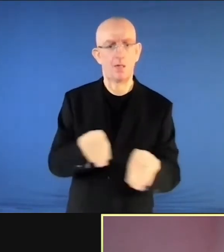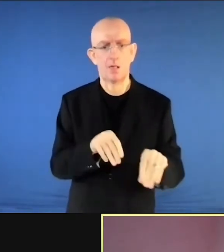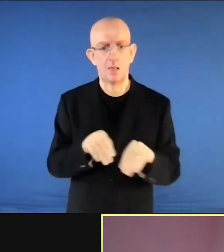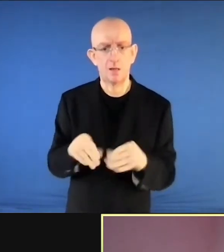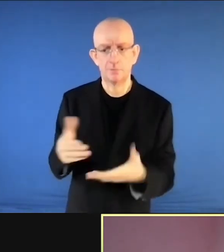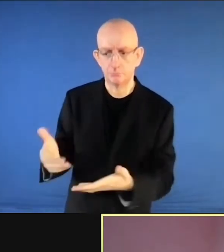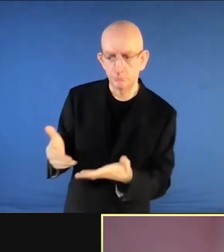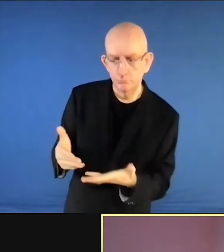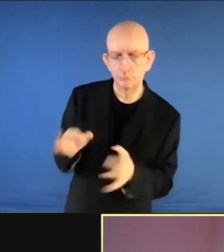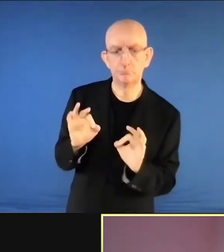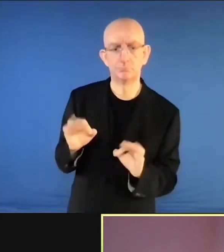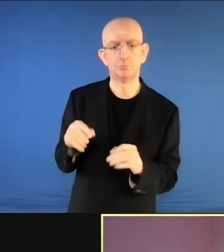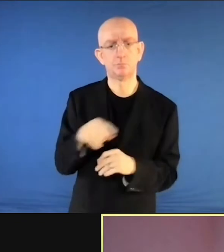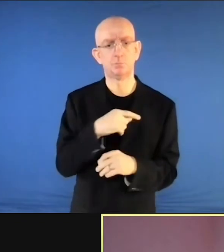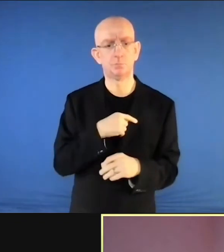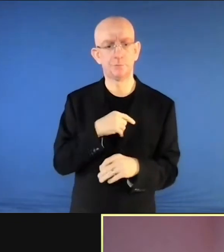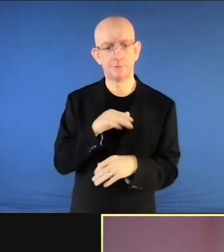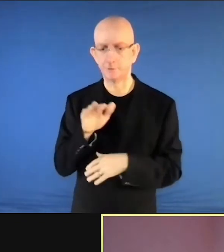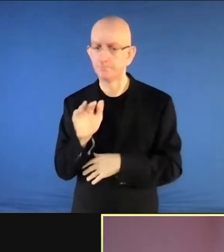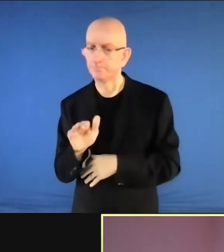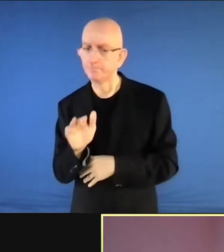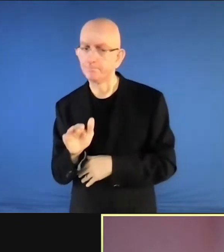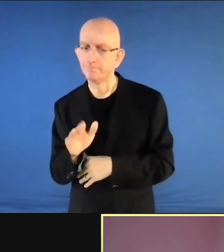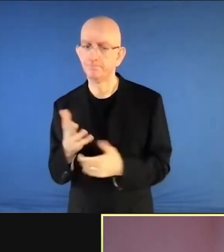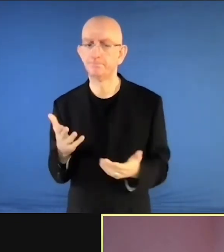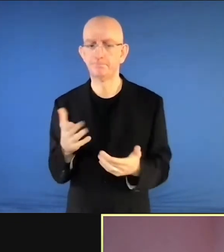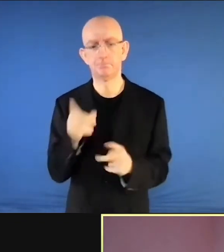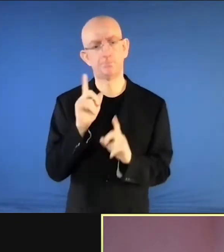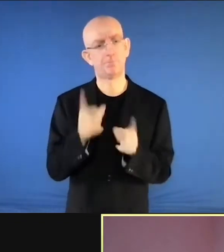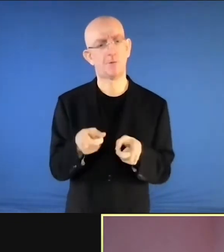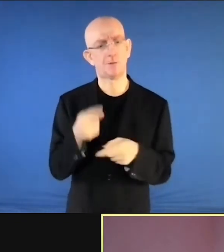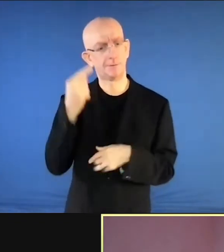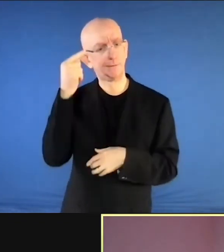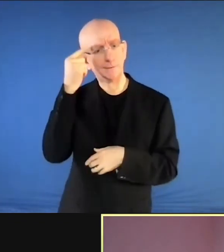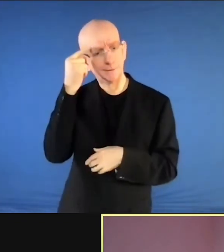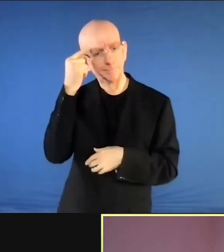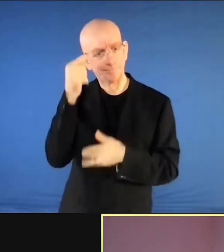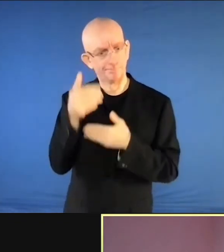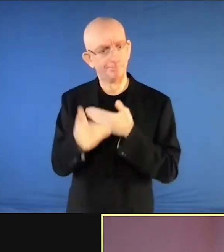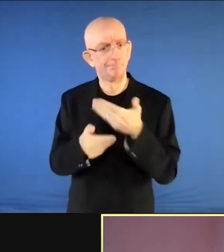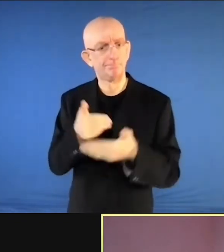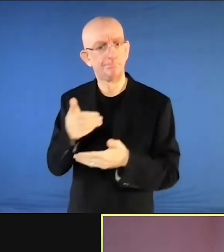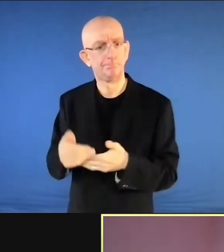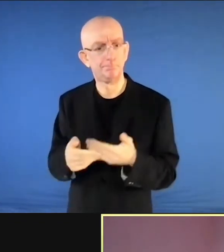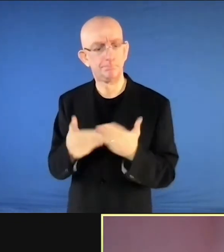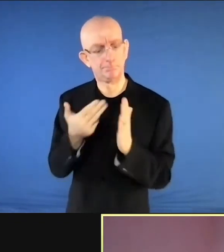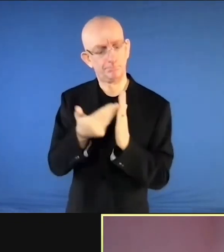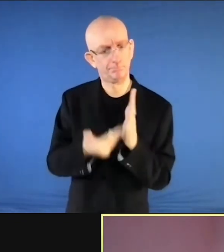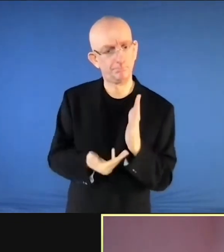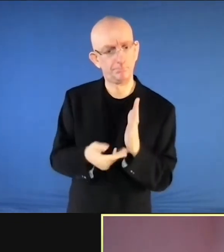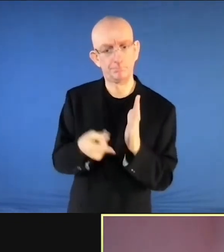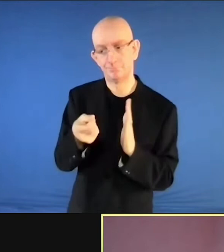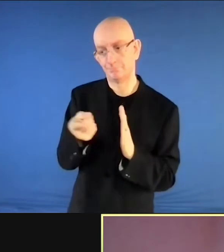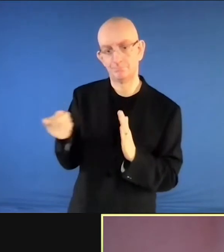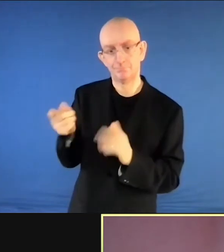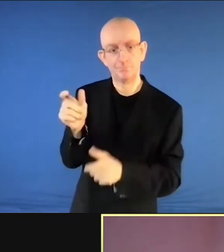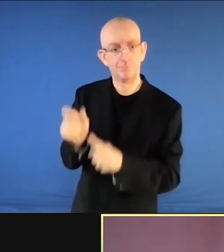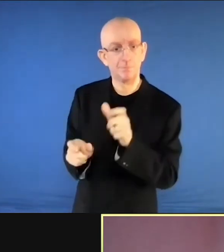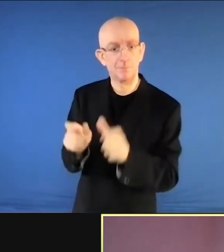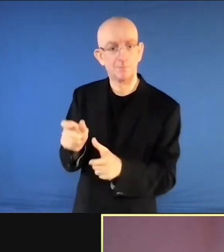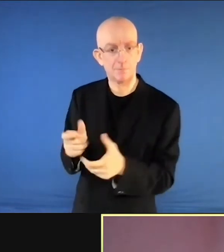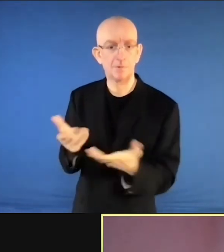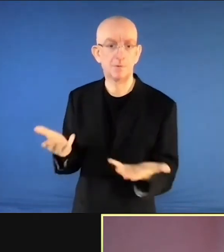as possible, given the fact that the people that we are conversing with may have gone